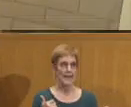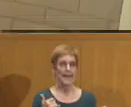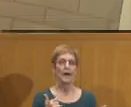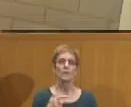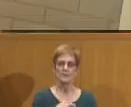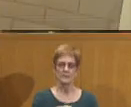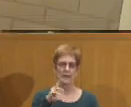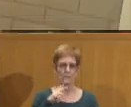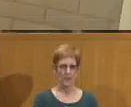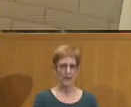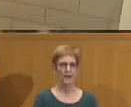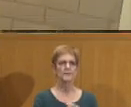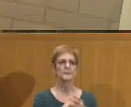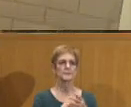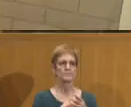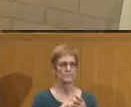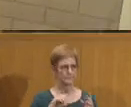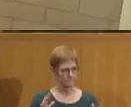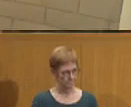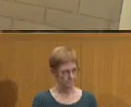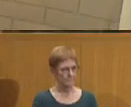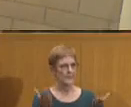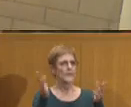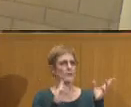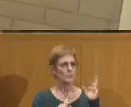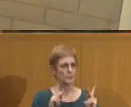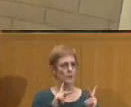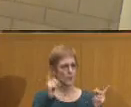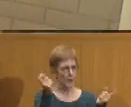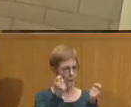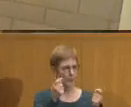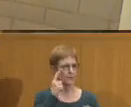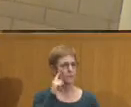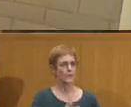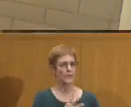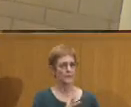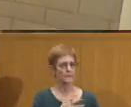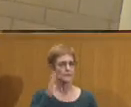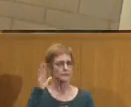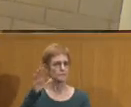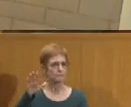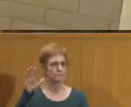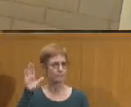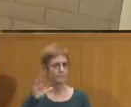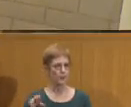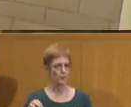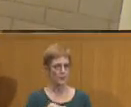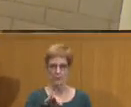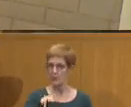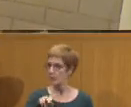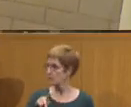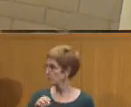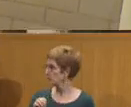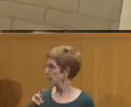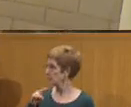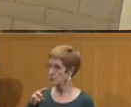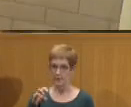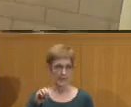2,209 votes, 5 write-ins. For City Council District 5, Matt